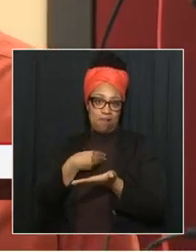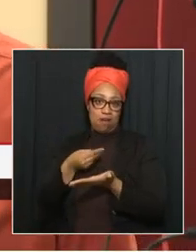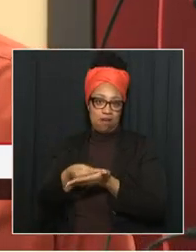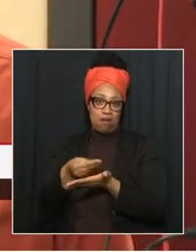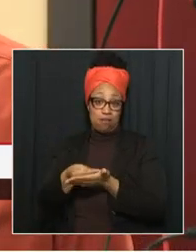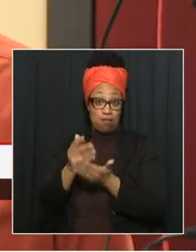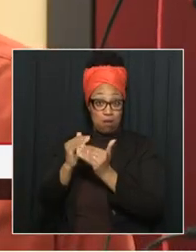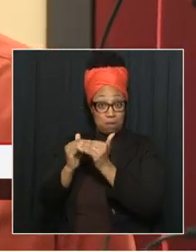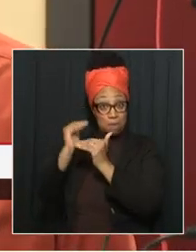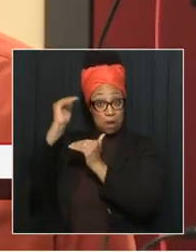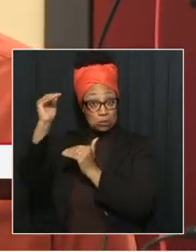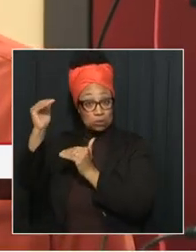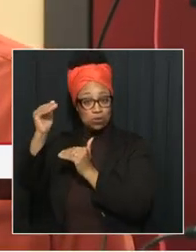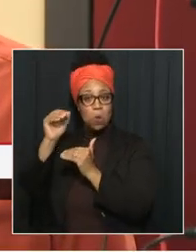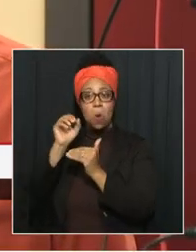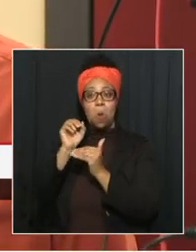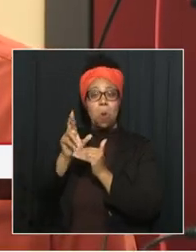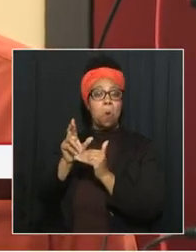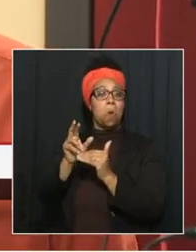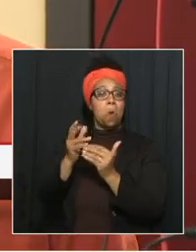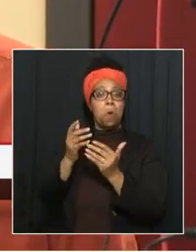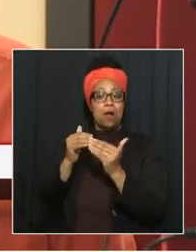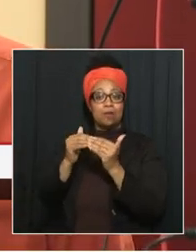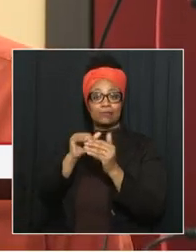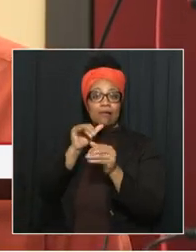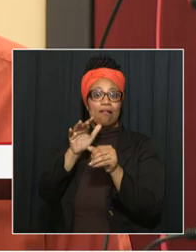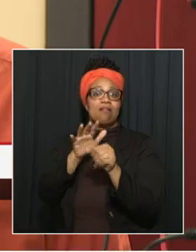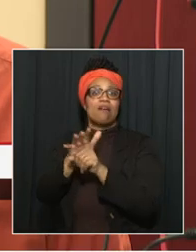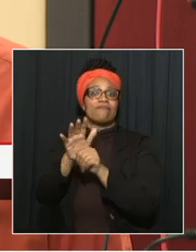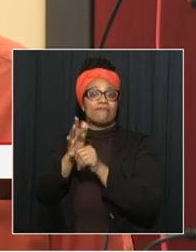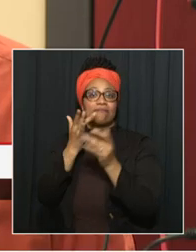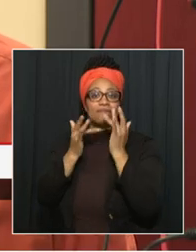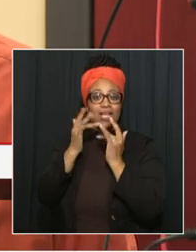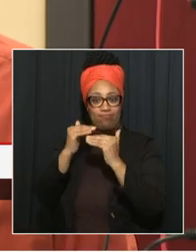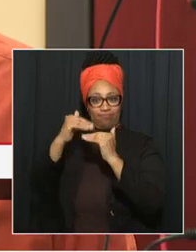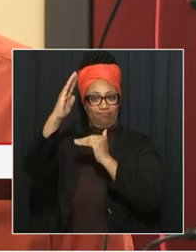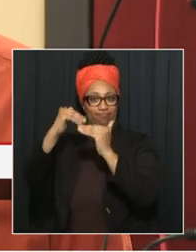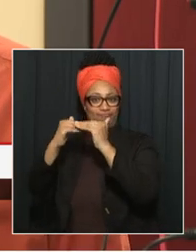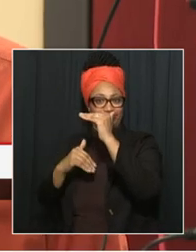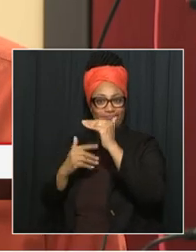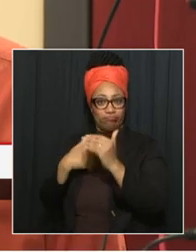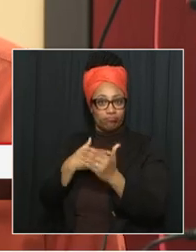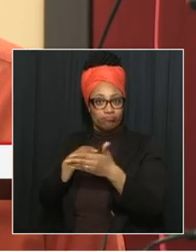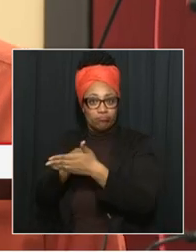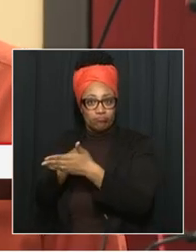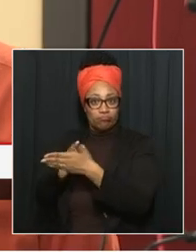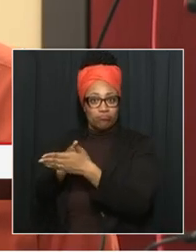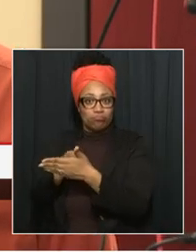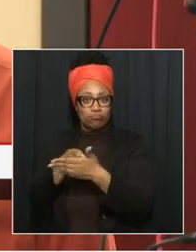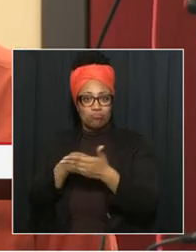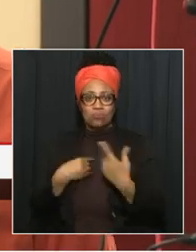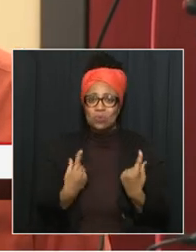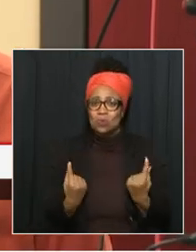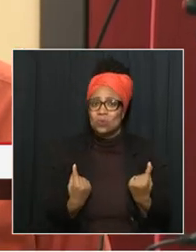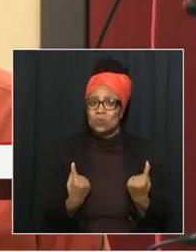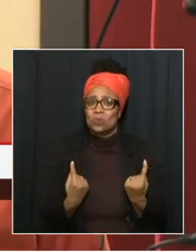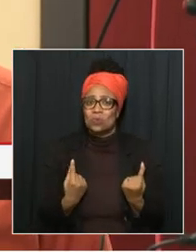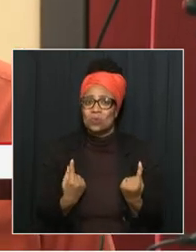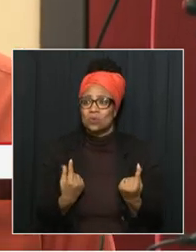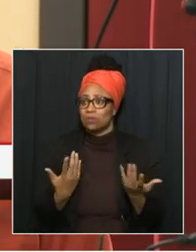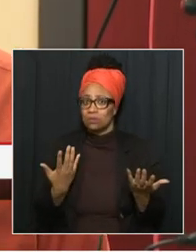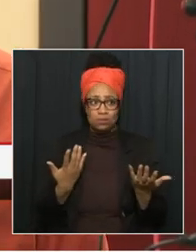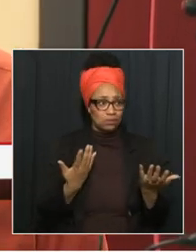I don't really know what direction to go into, so I'm just thankful for being here today so I can get some information and some